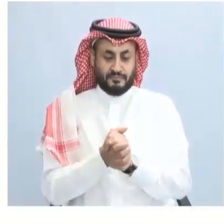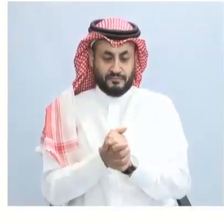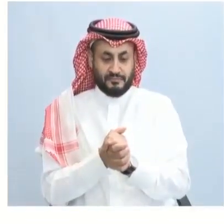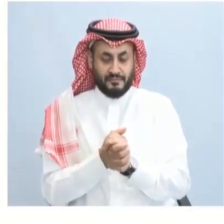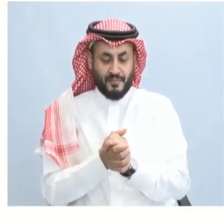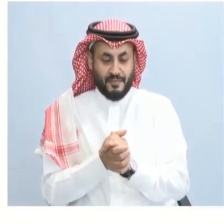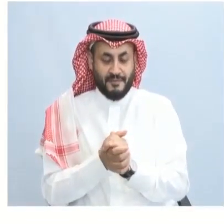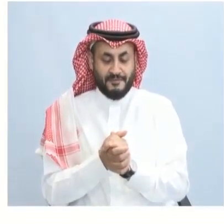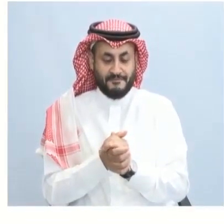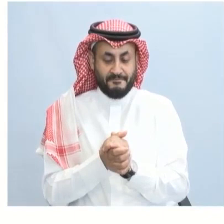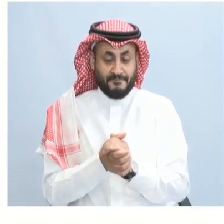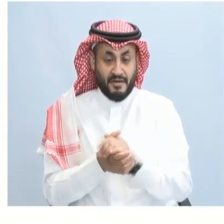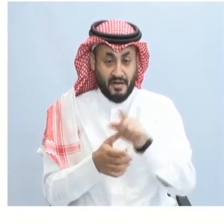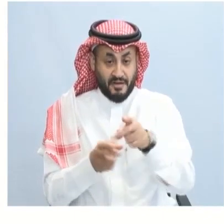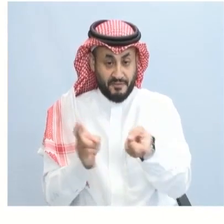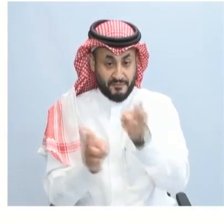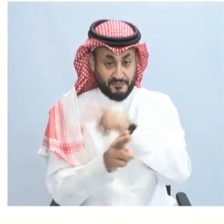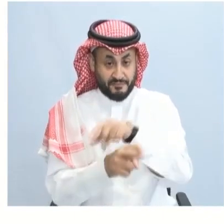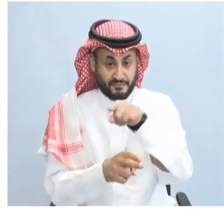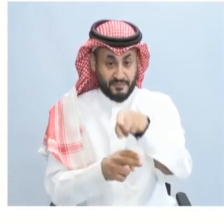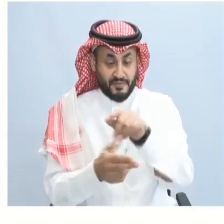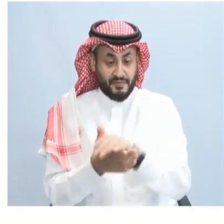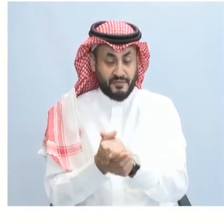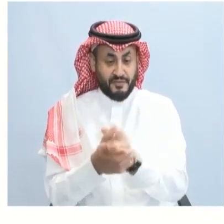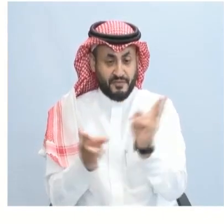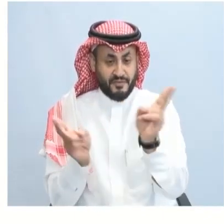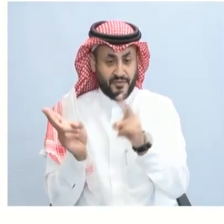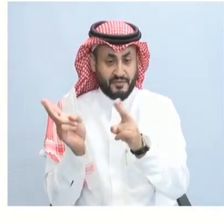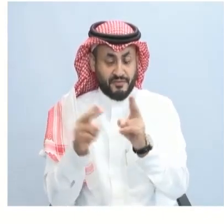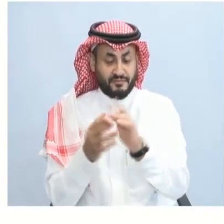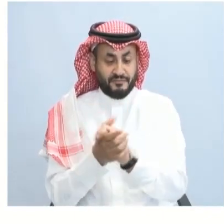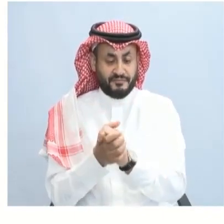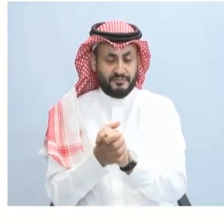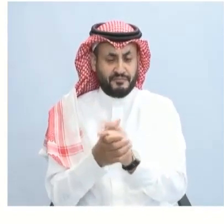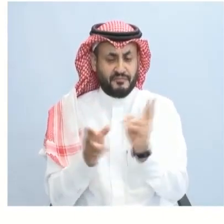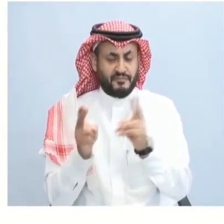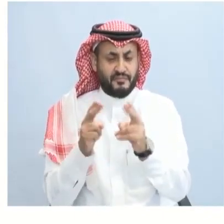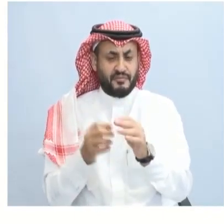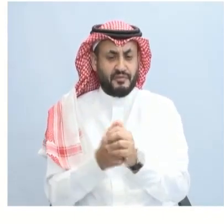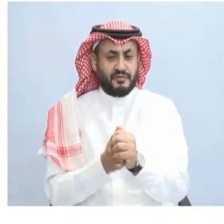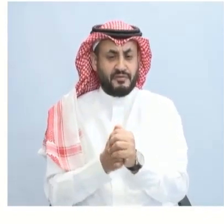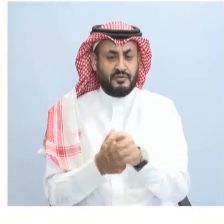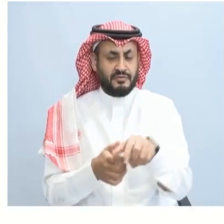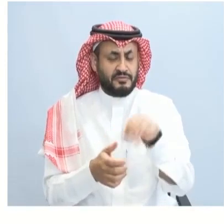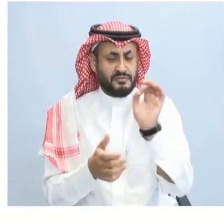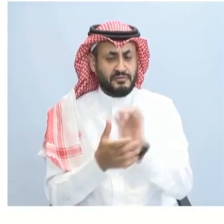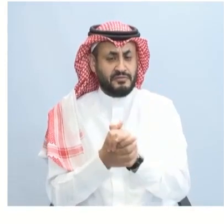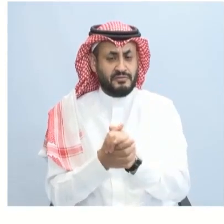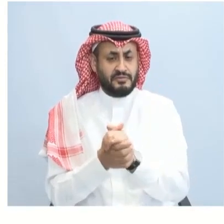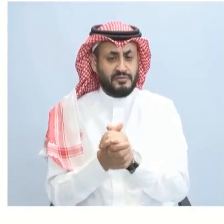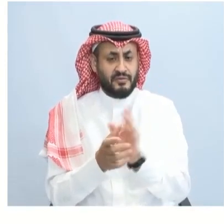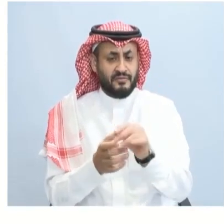phrases. It is your turn to role play with a partner, discuss a choice that one of you has to